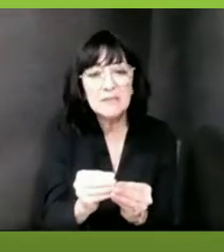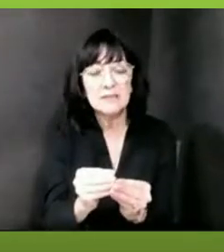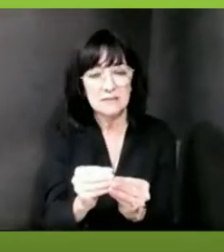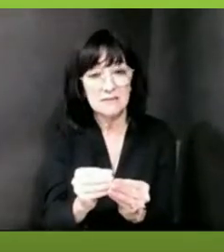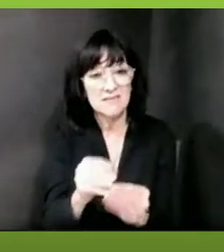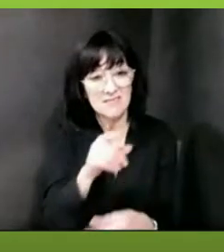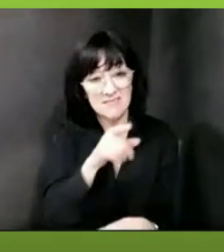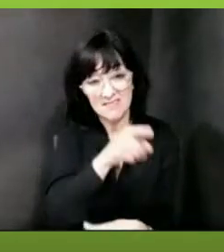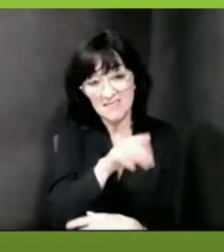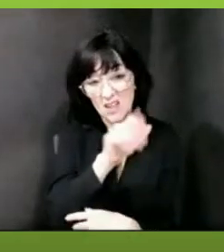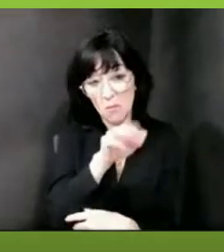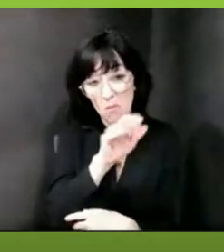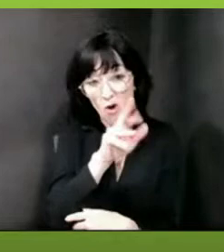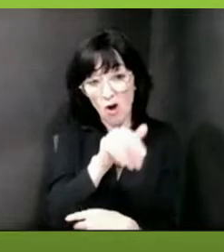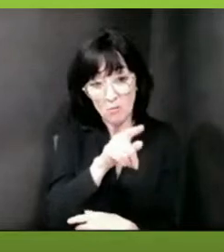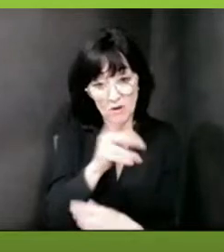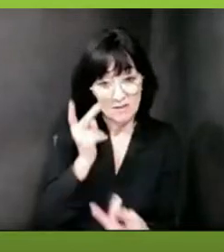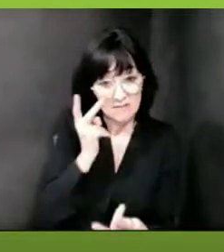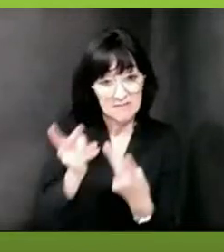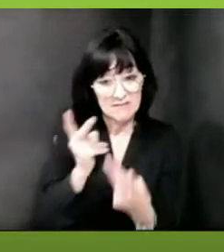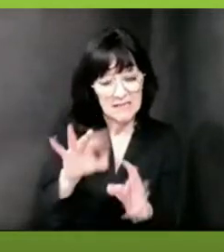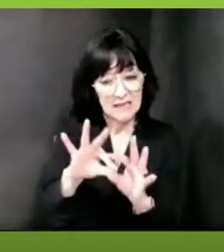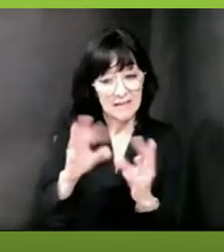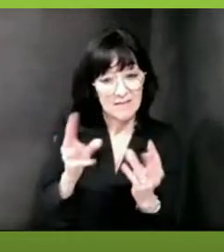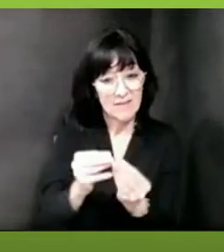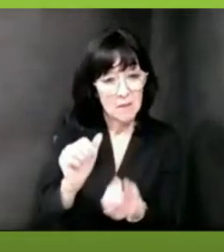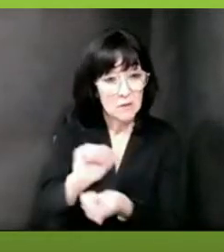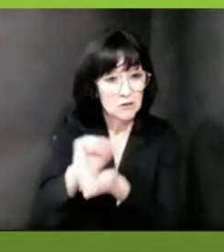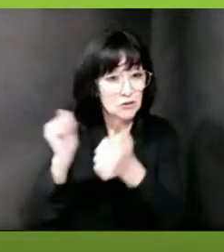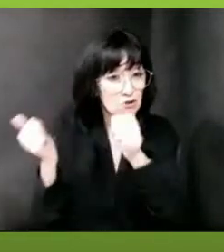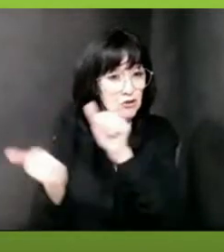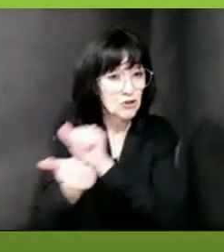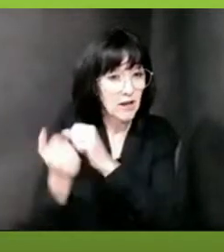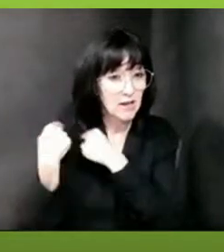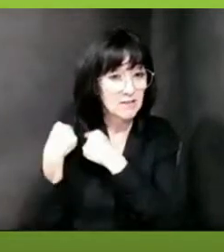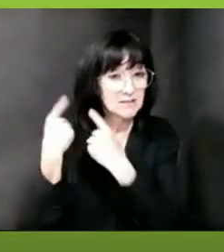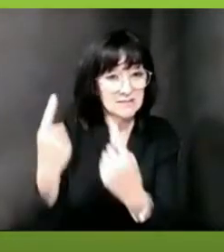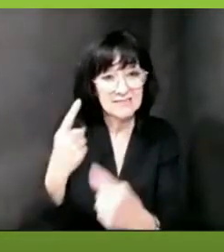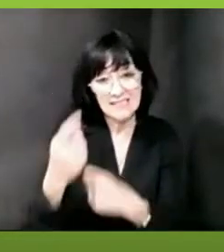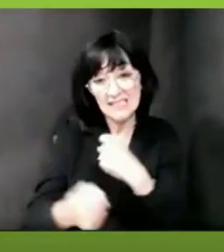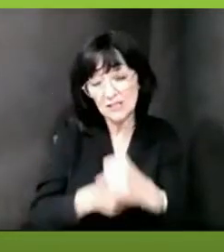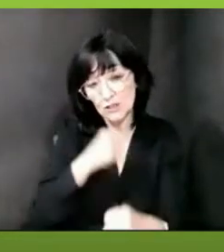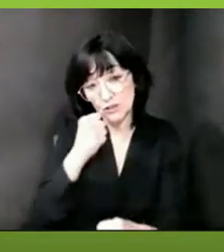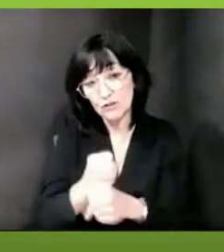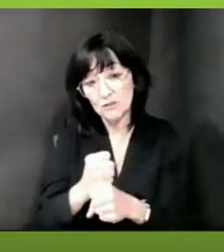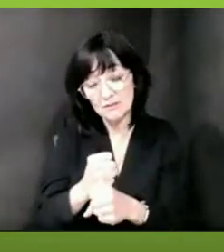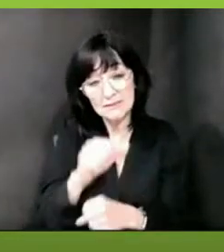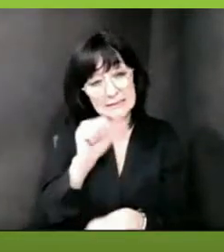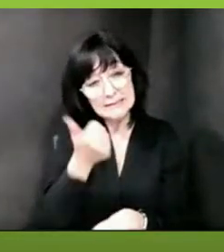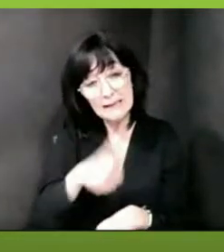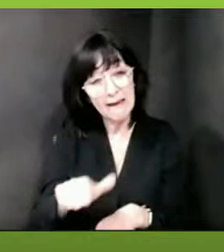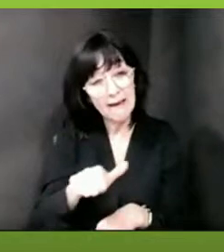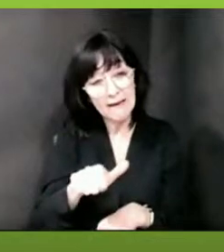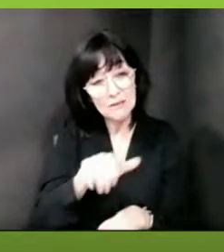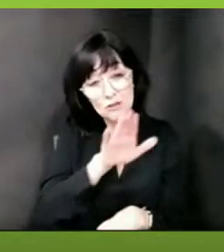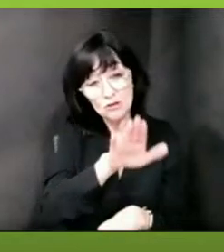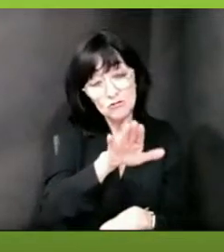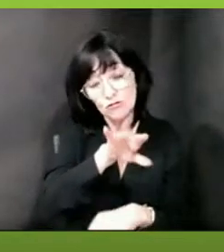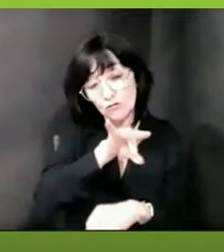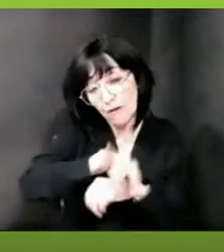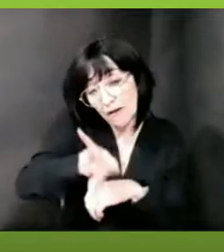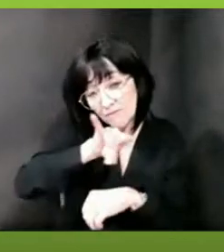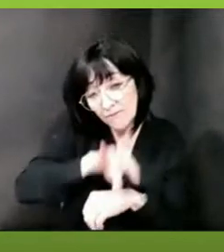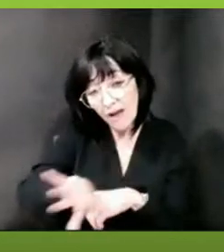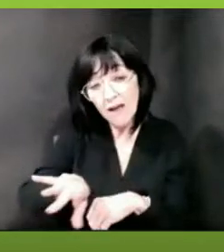change over the course of the last year, and any advice you have for our caregivers